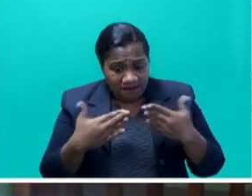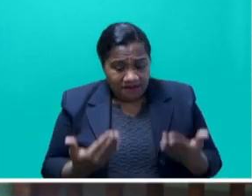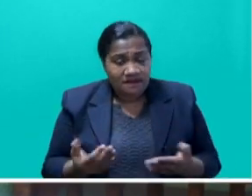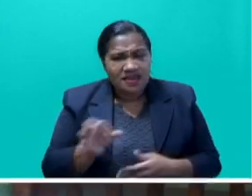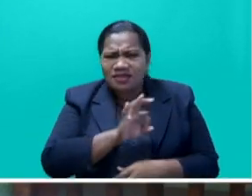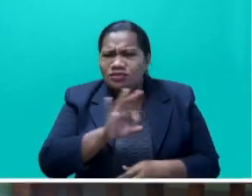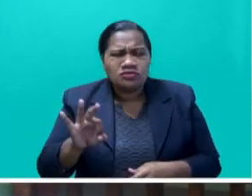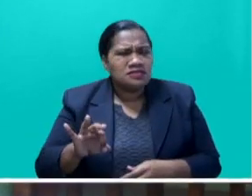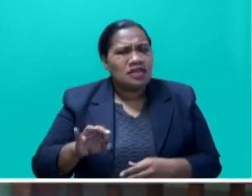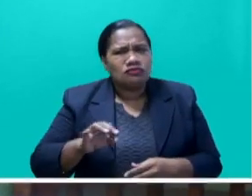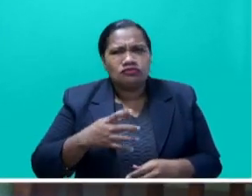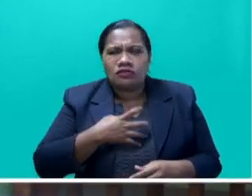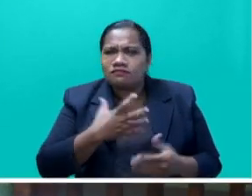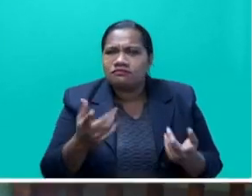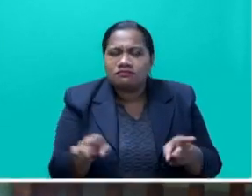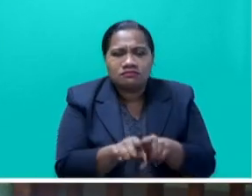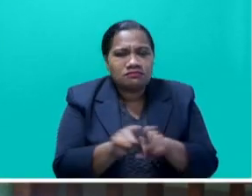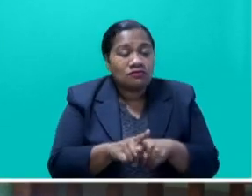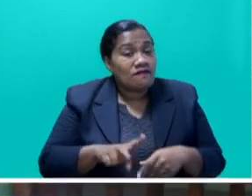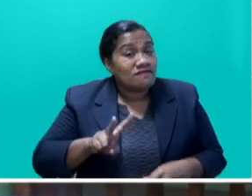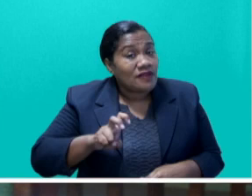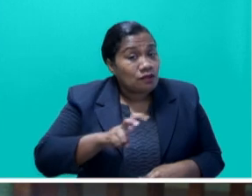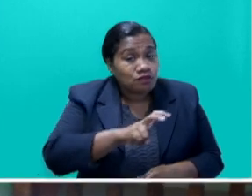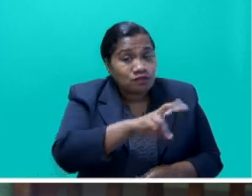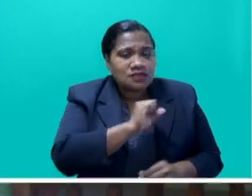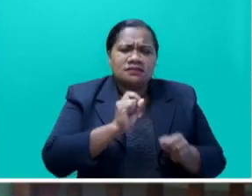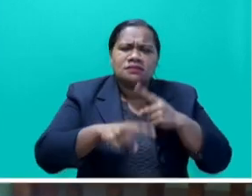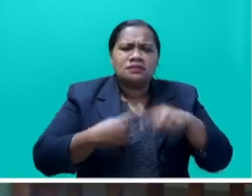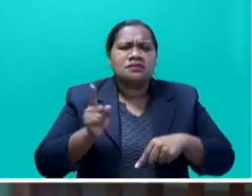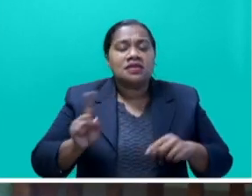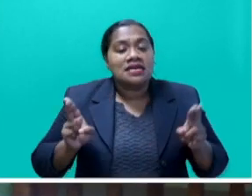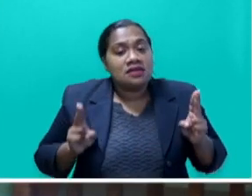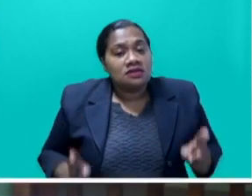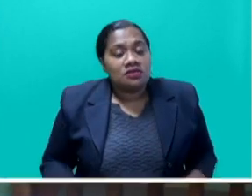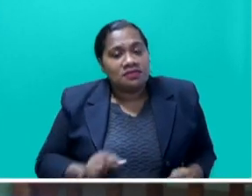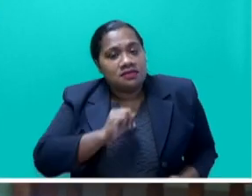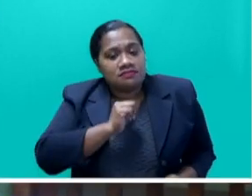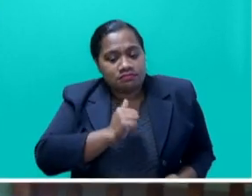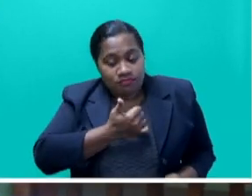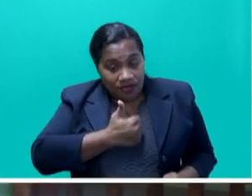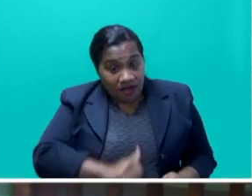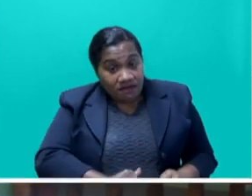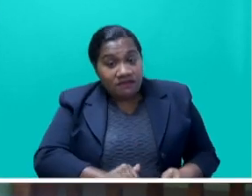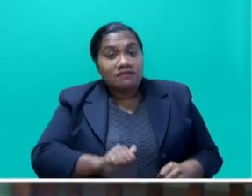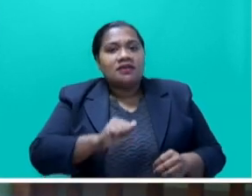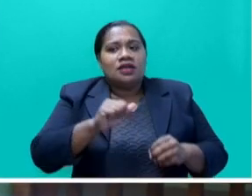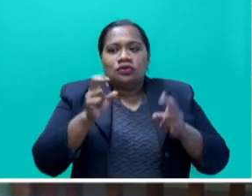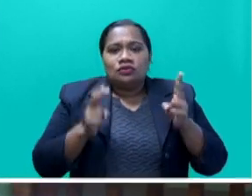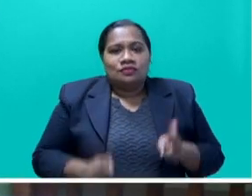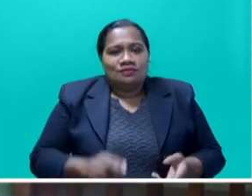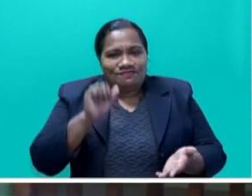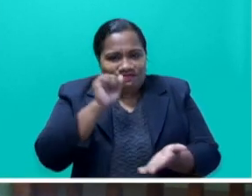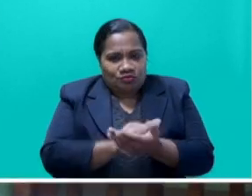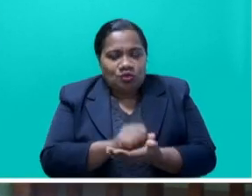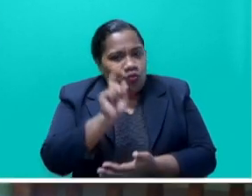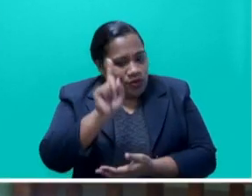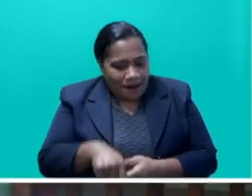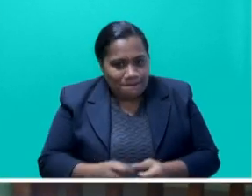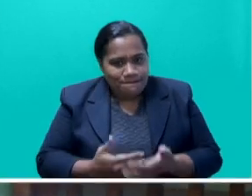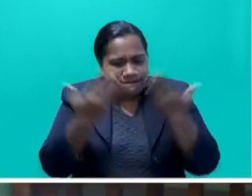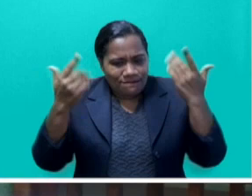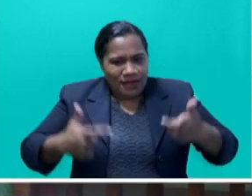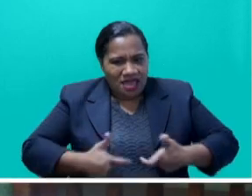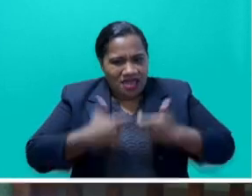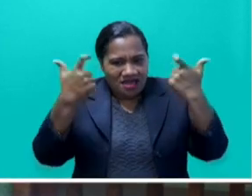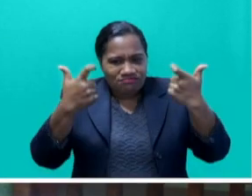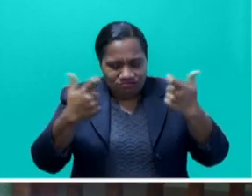virus. It's about human behavior and human rights. These are the big challenges that we have in the